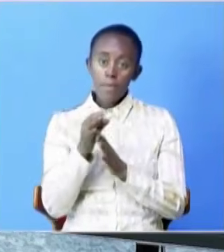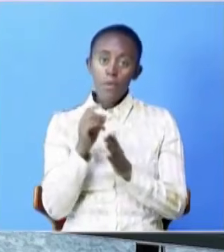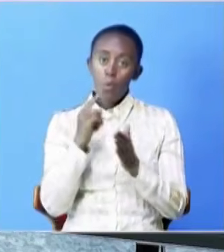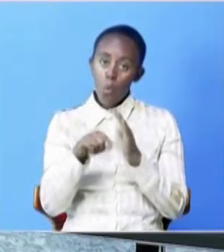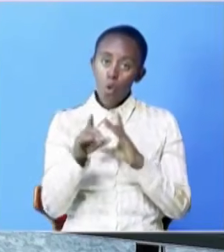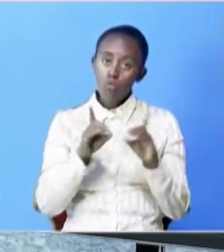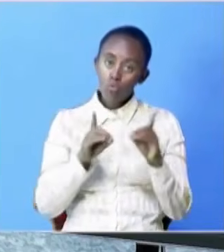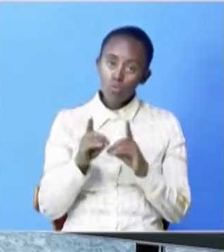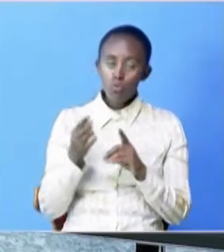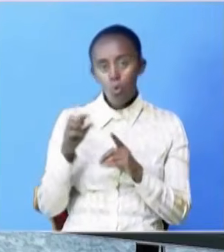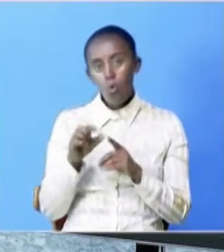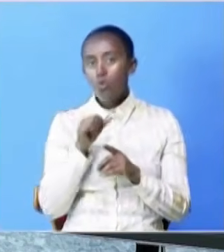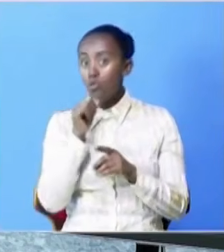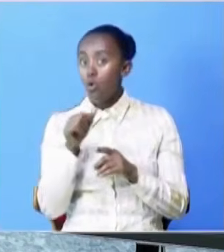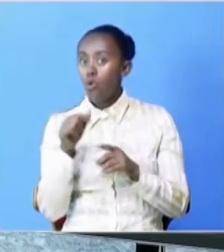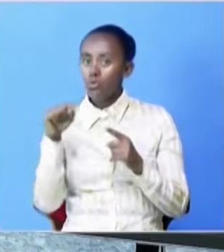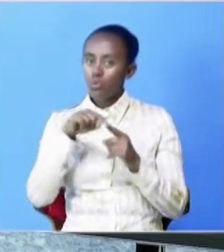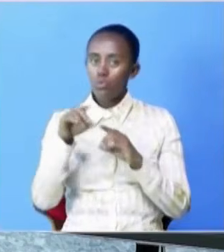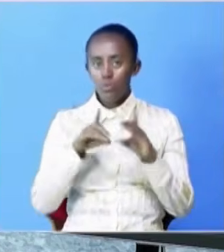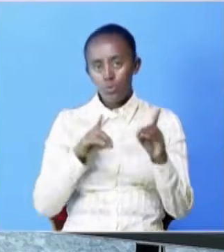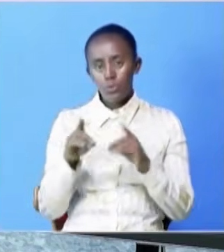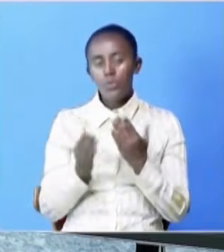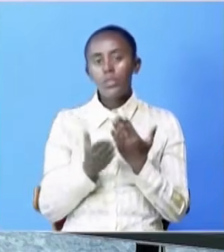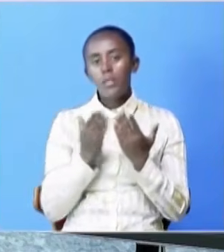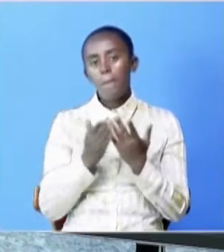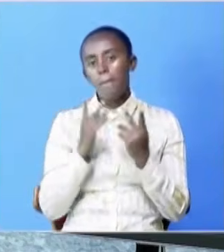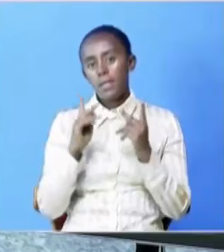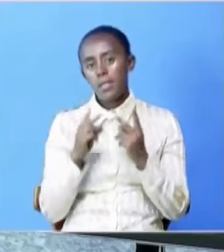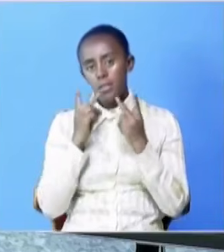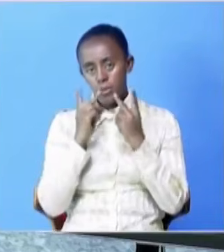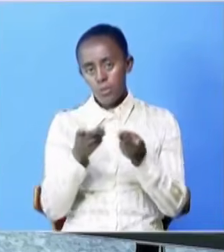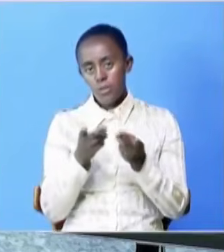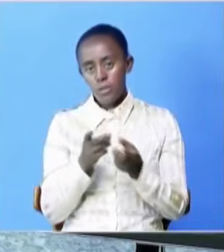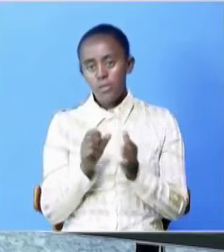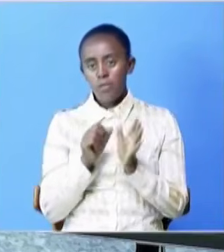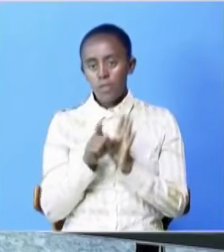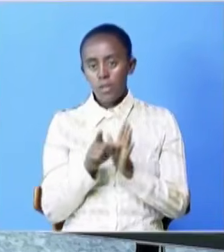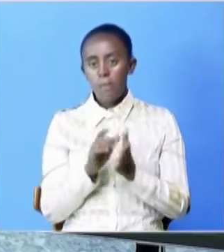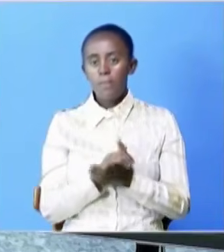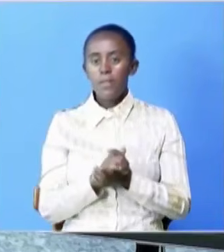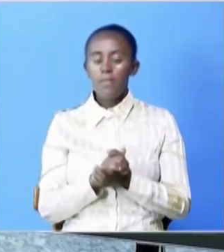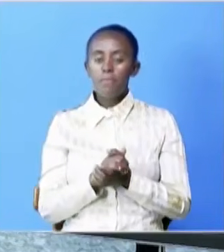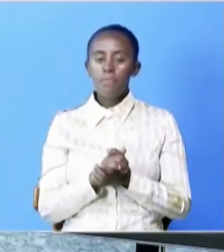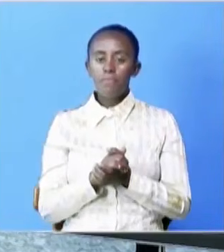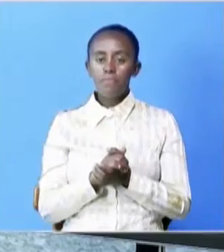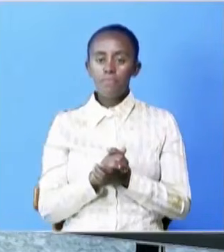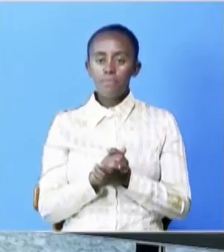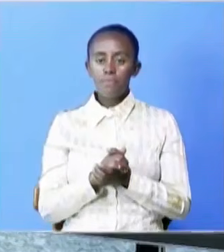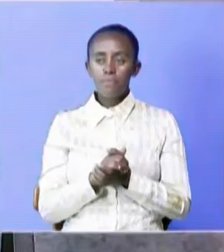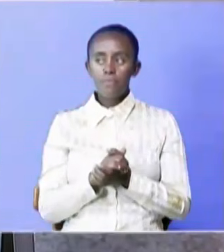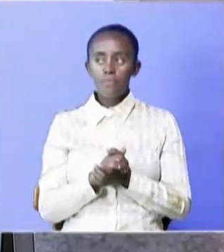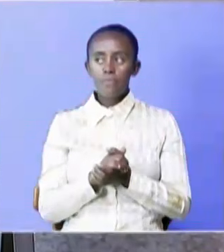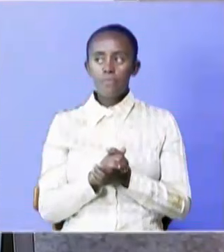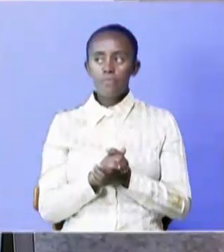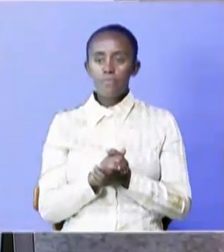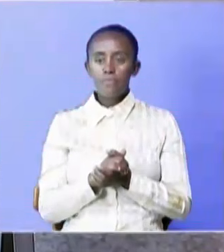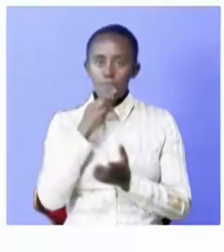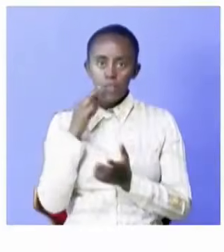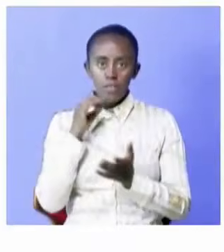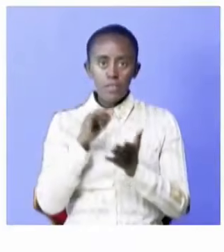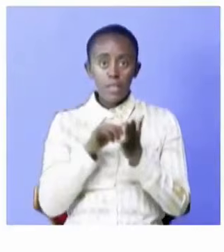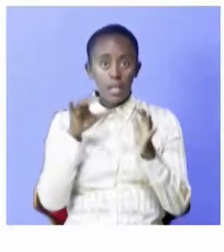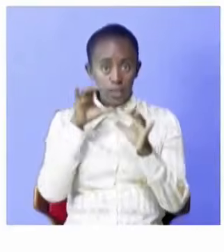to do or not to do in the simple present tense. For example, verbs that end with